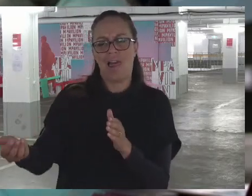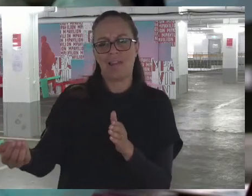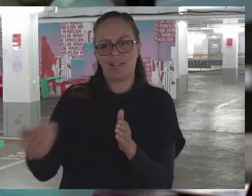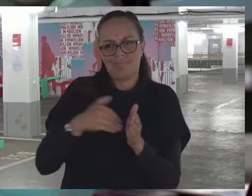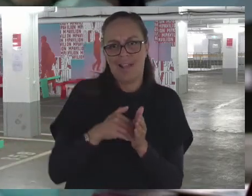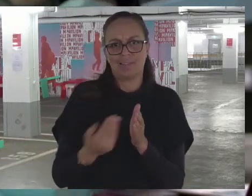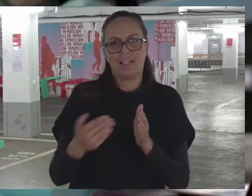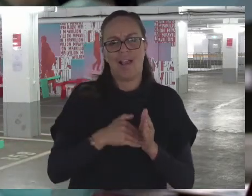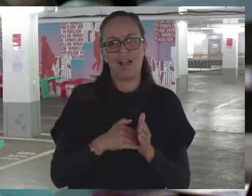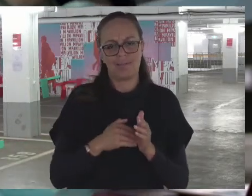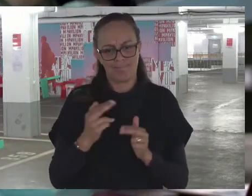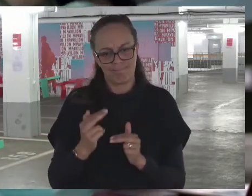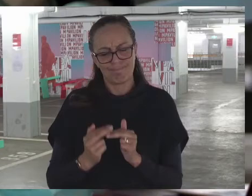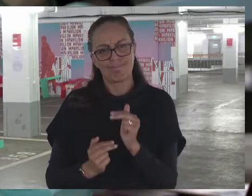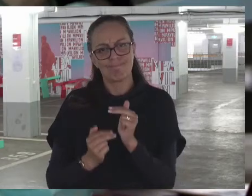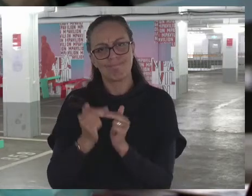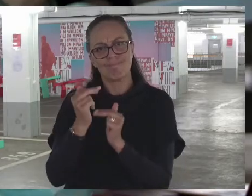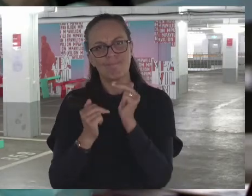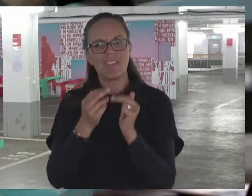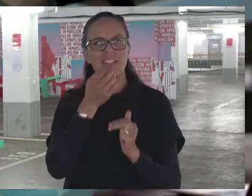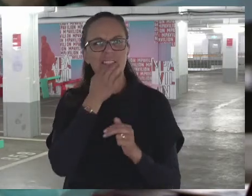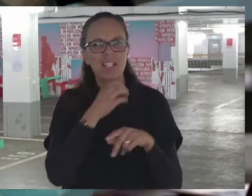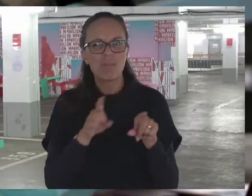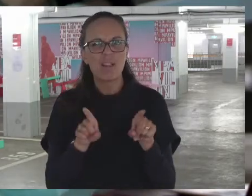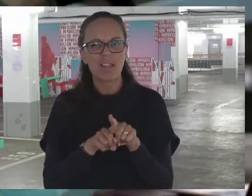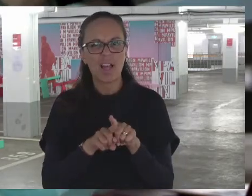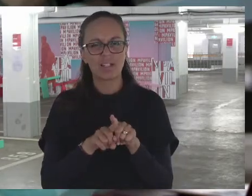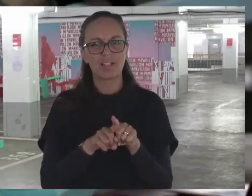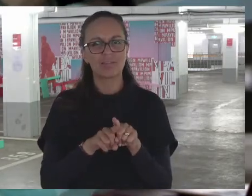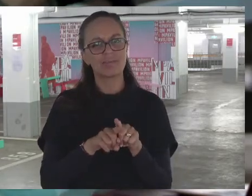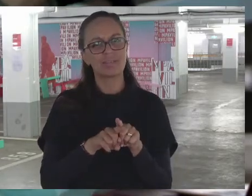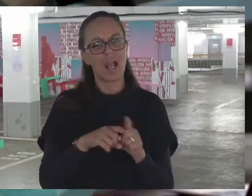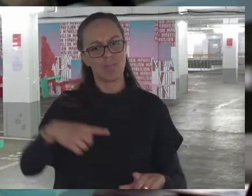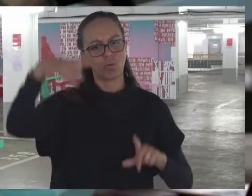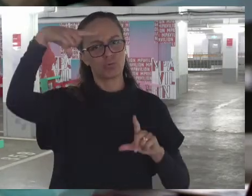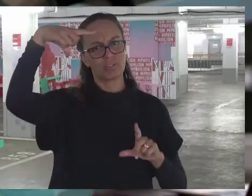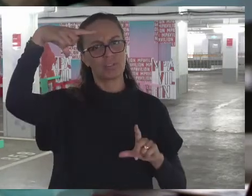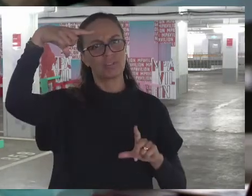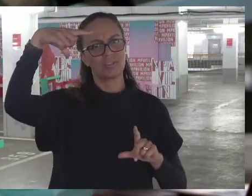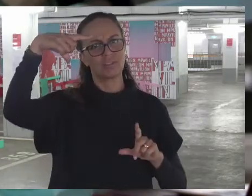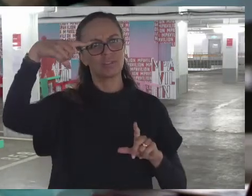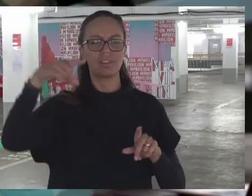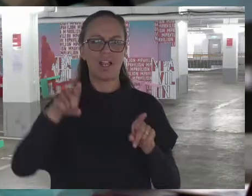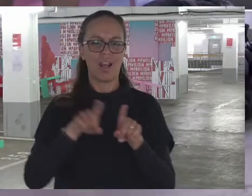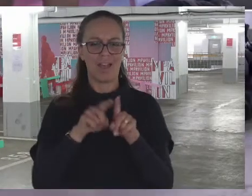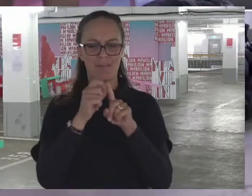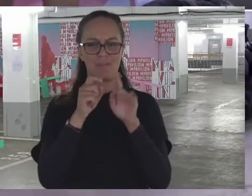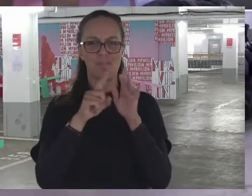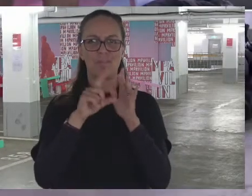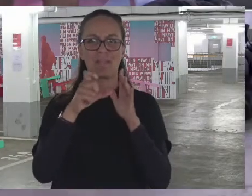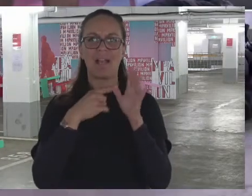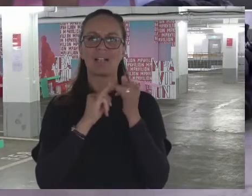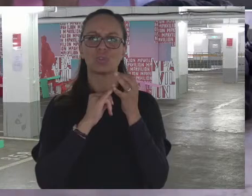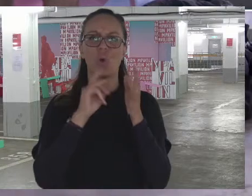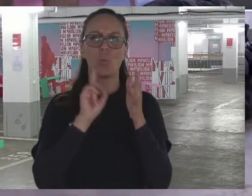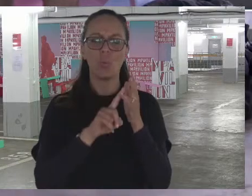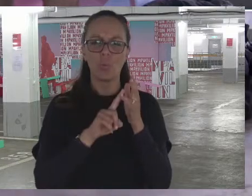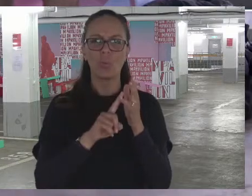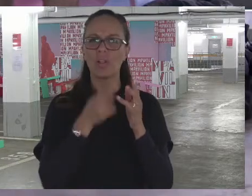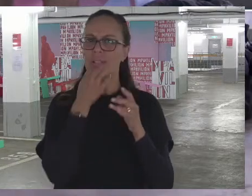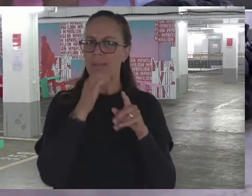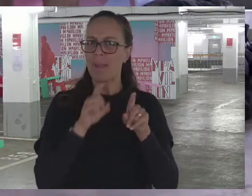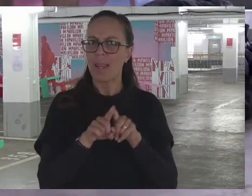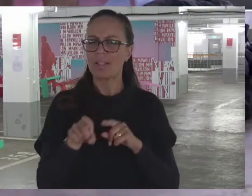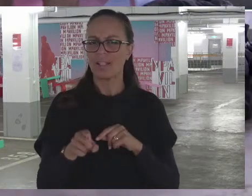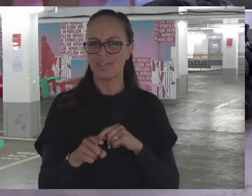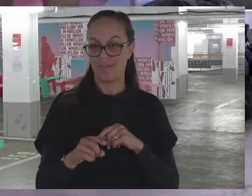it's a portrait, really. I mean, when you look at it, it's a bit of a Picasso-type portrait, and so, it's a bit of a portrait of